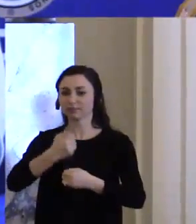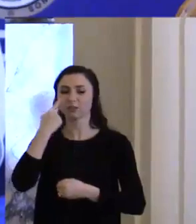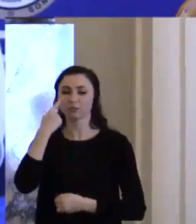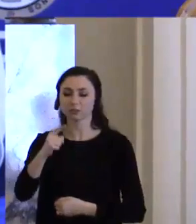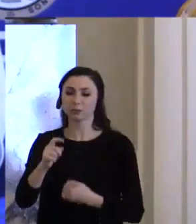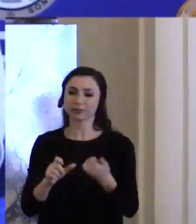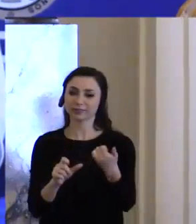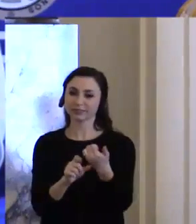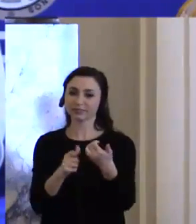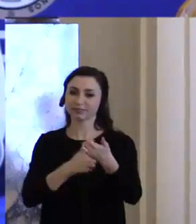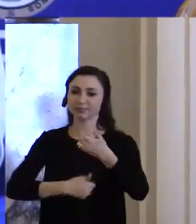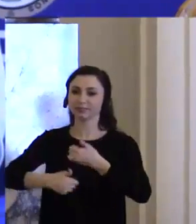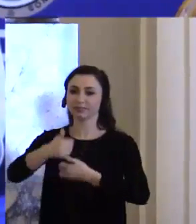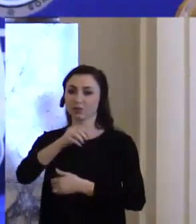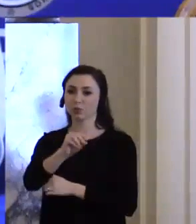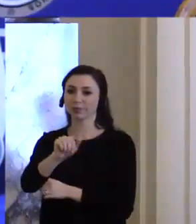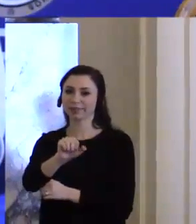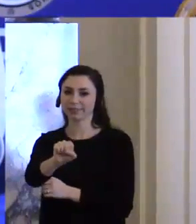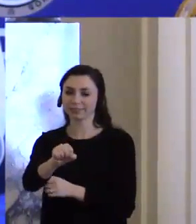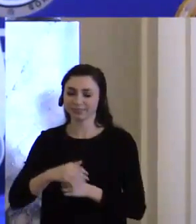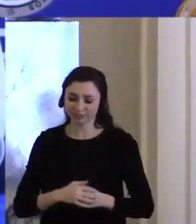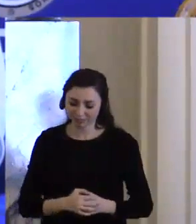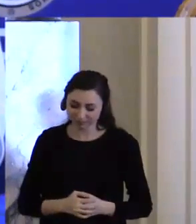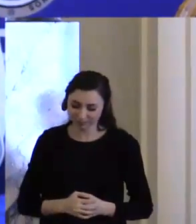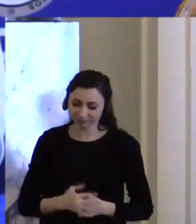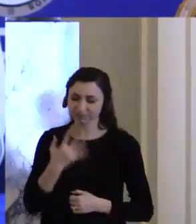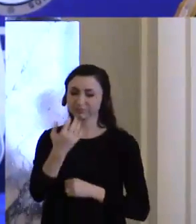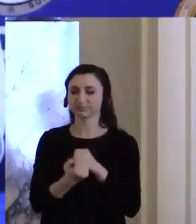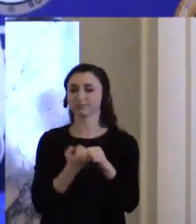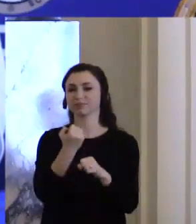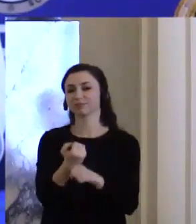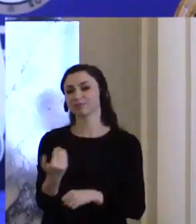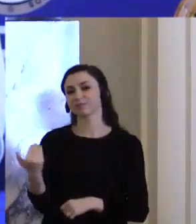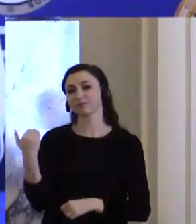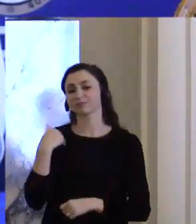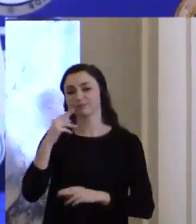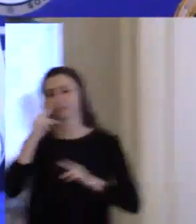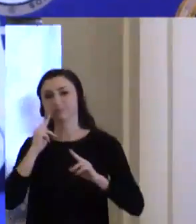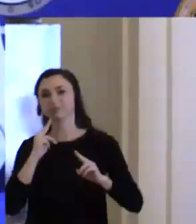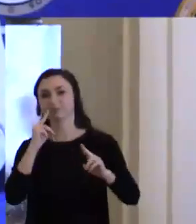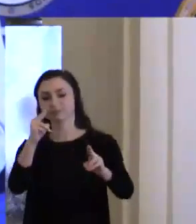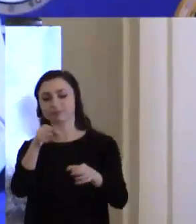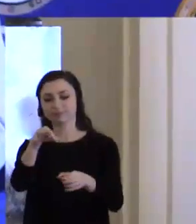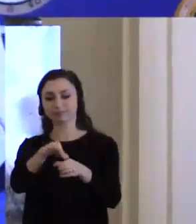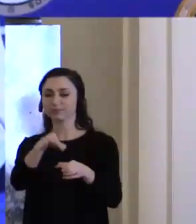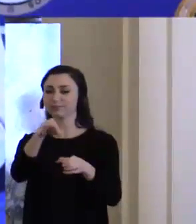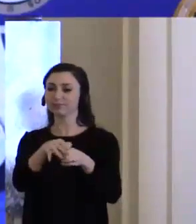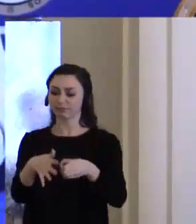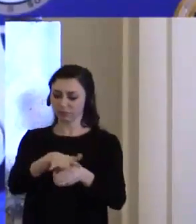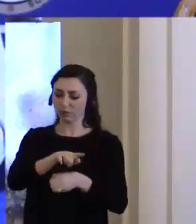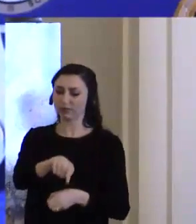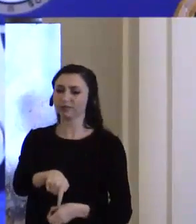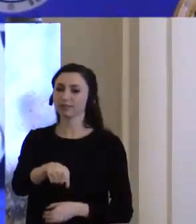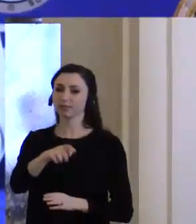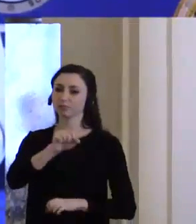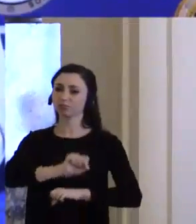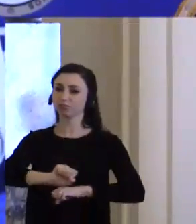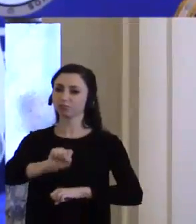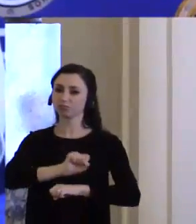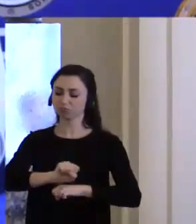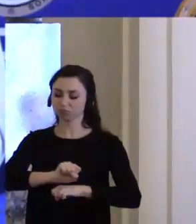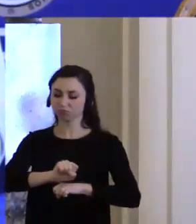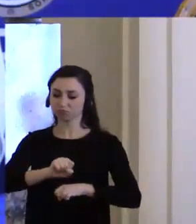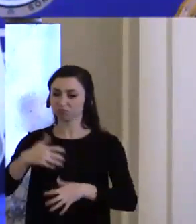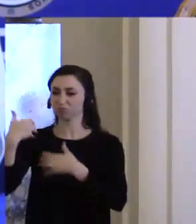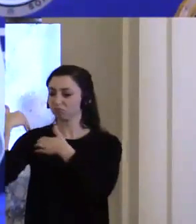OAS. 5 years ago, I had the honor of being elected to fill this post, and since assuming